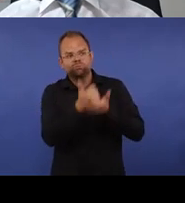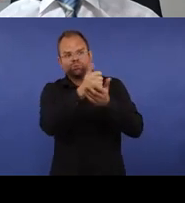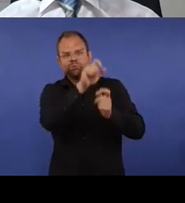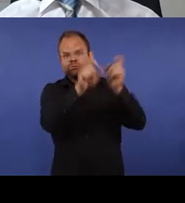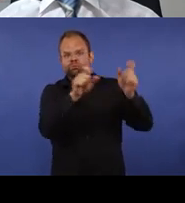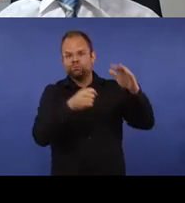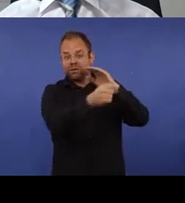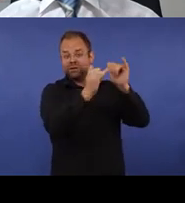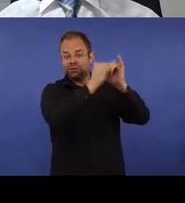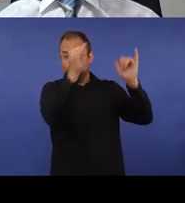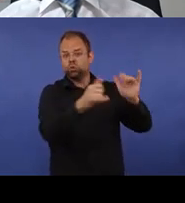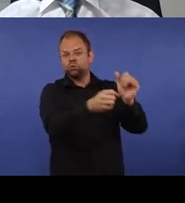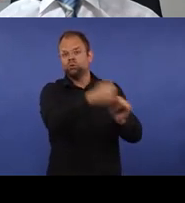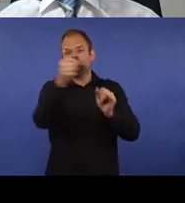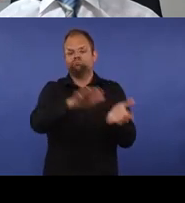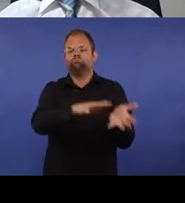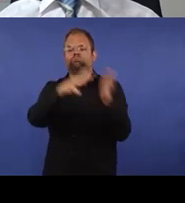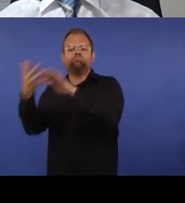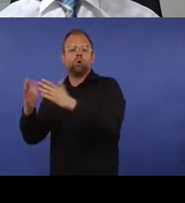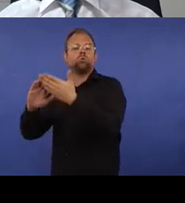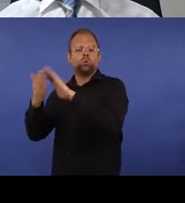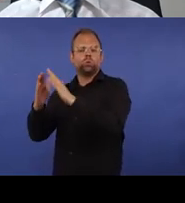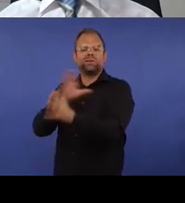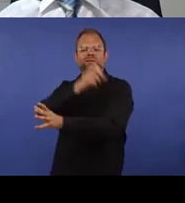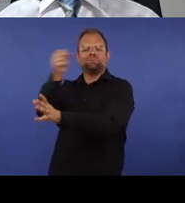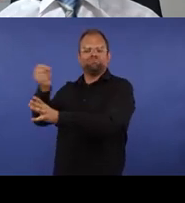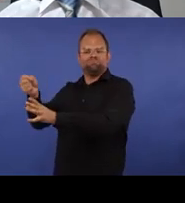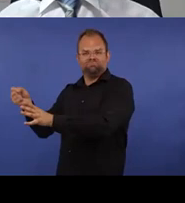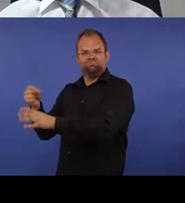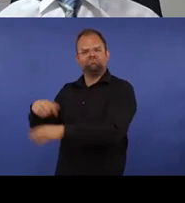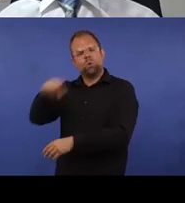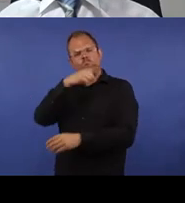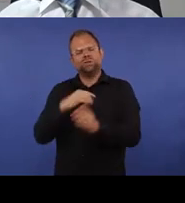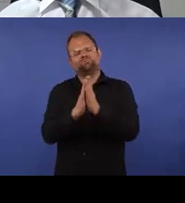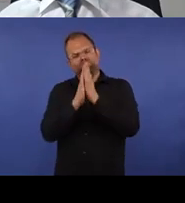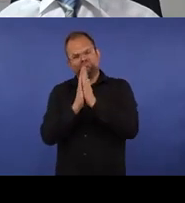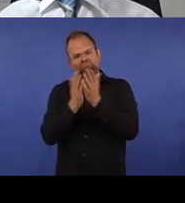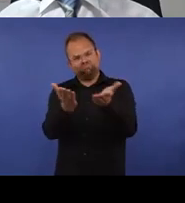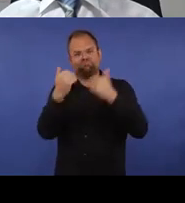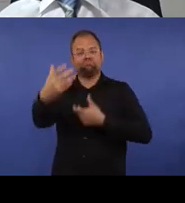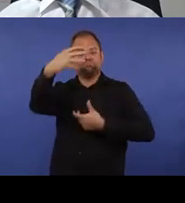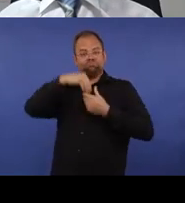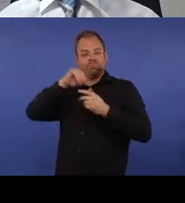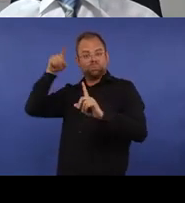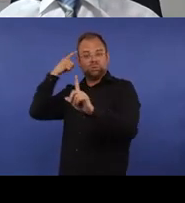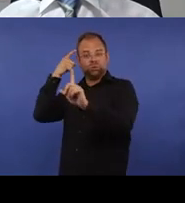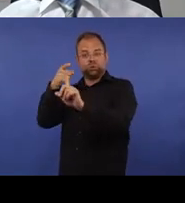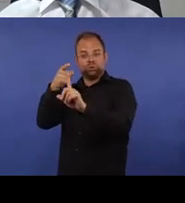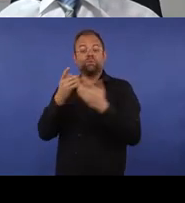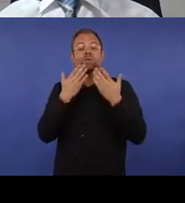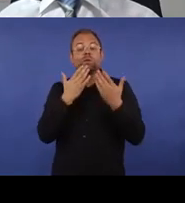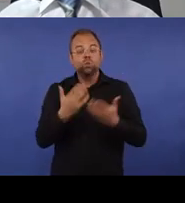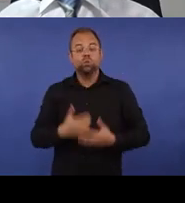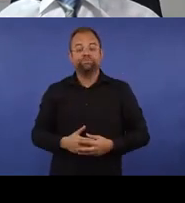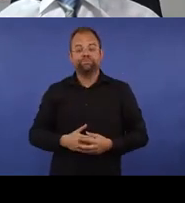speakers. Thank you to all my colleagues. Thanks to Ines, Masami, Natasha, and all the others who worked a lot on this